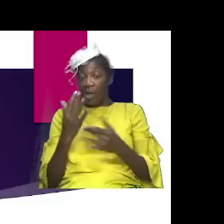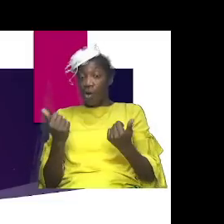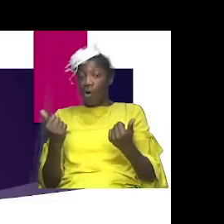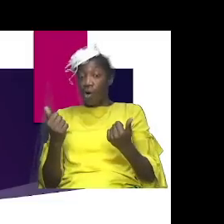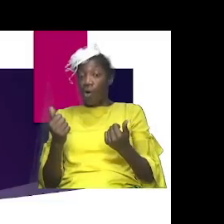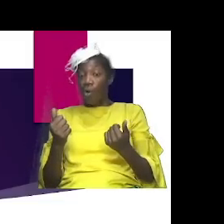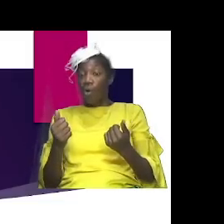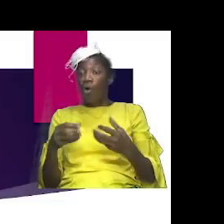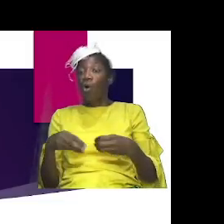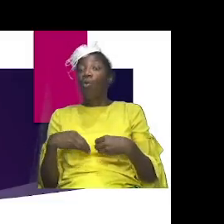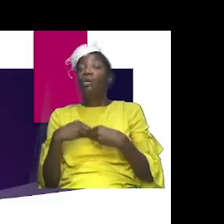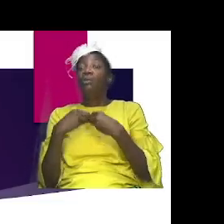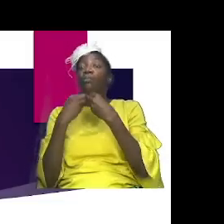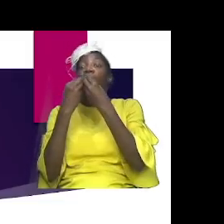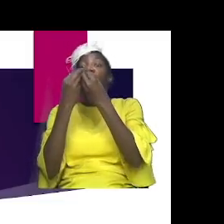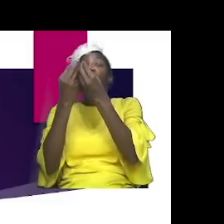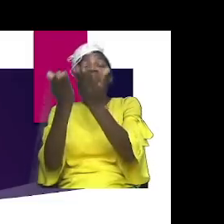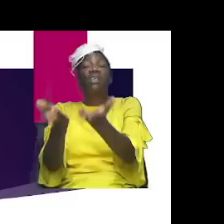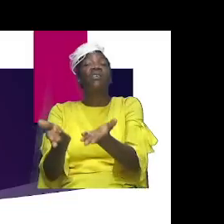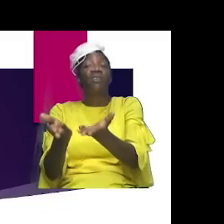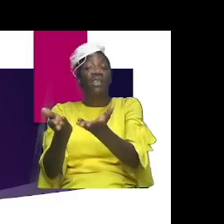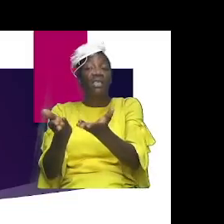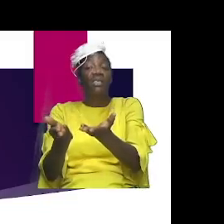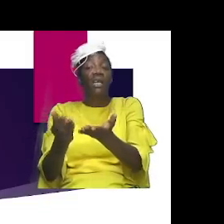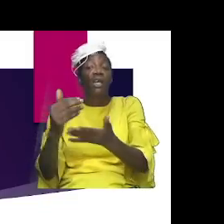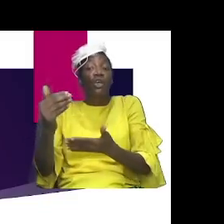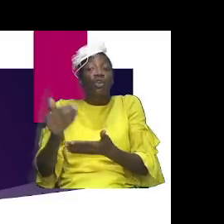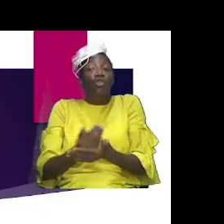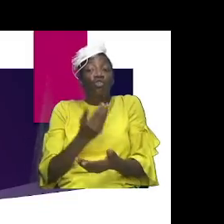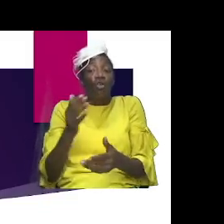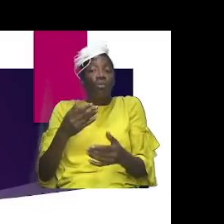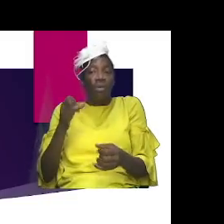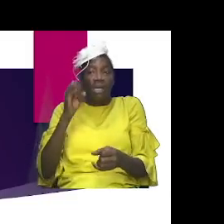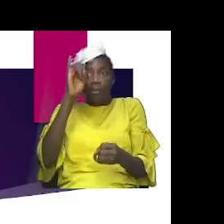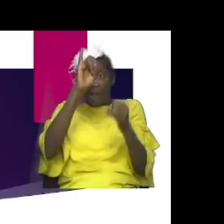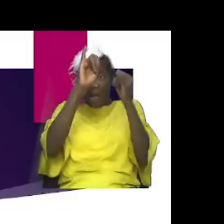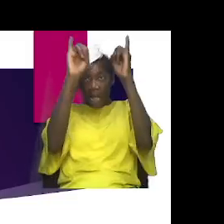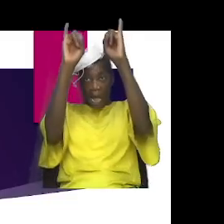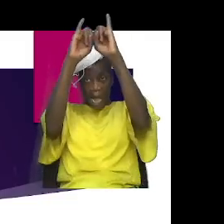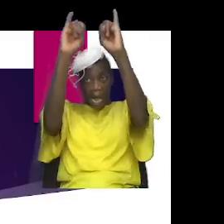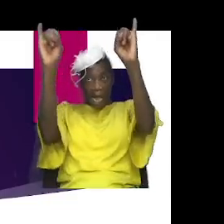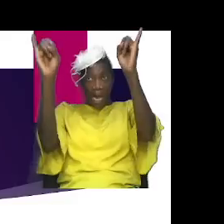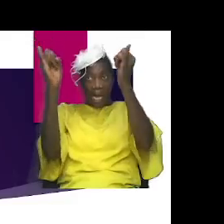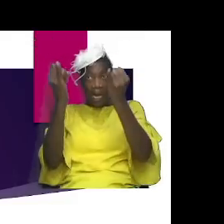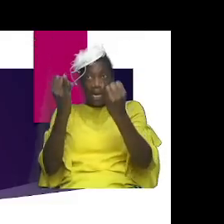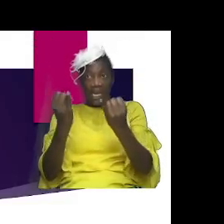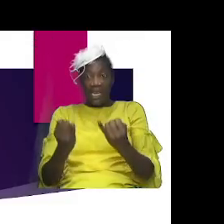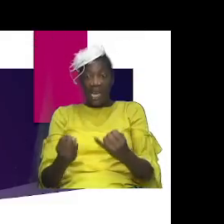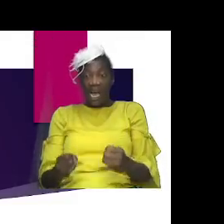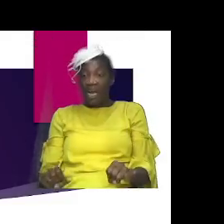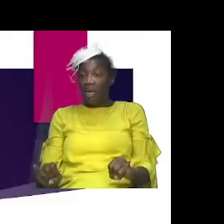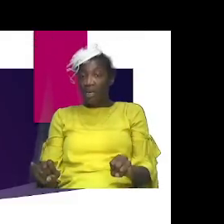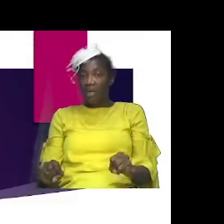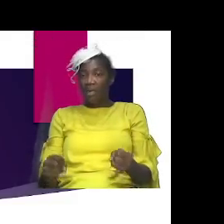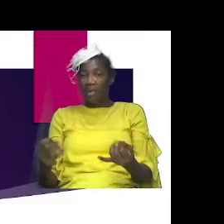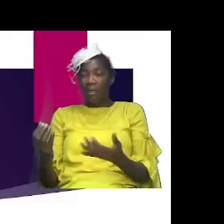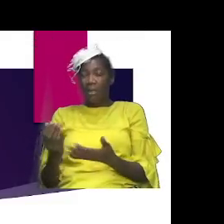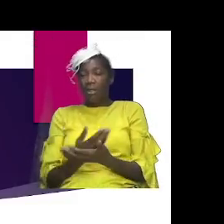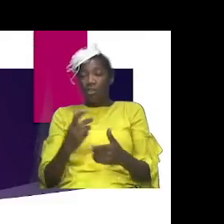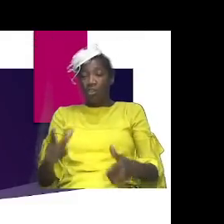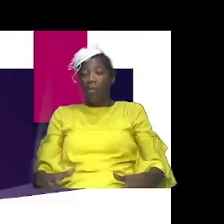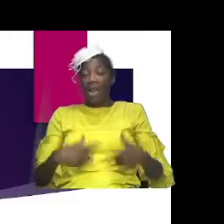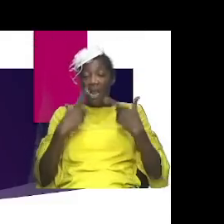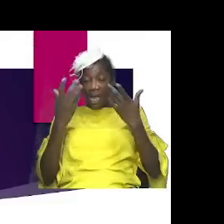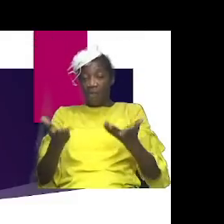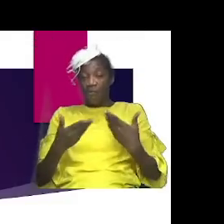to dispel it. Some of us can be idolizing a certain manner of life, a certain way of life that we want to live. And